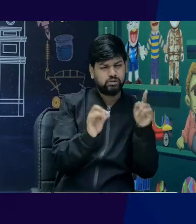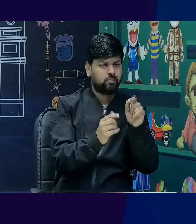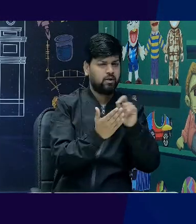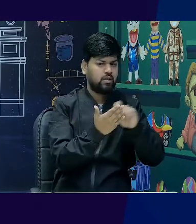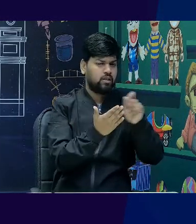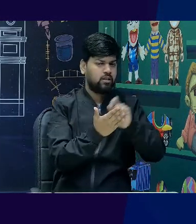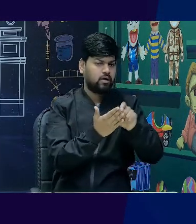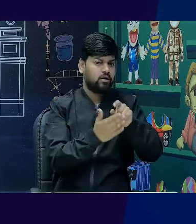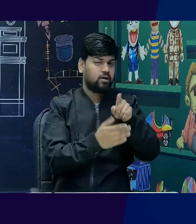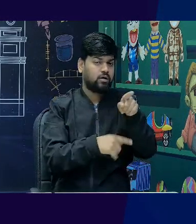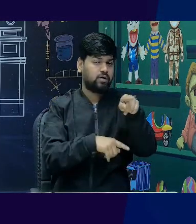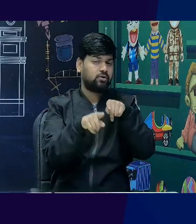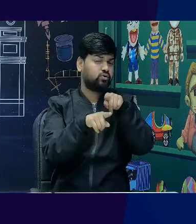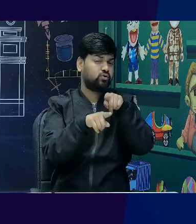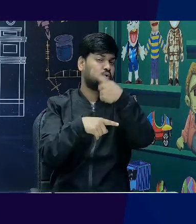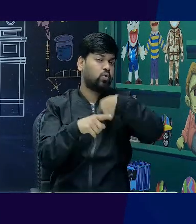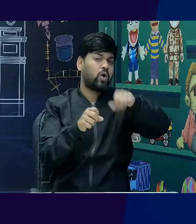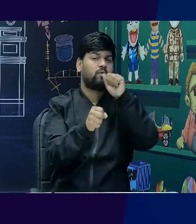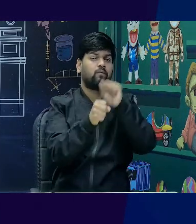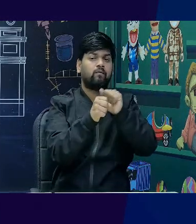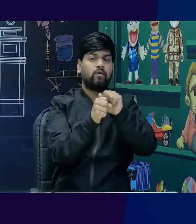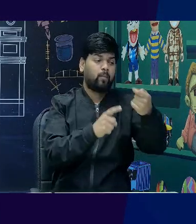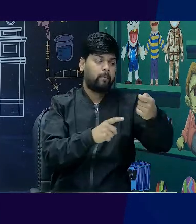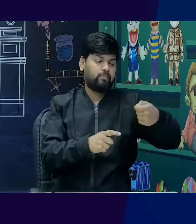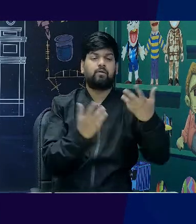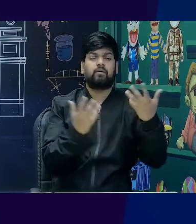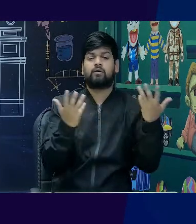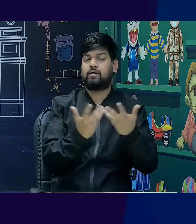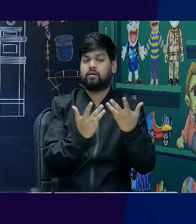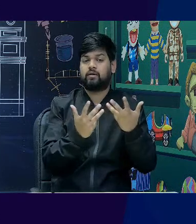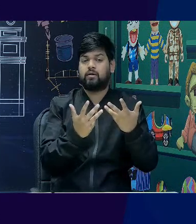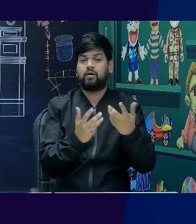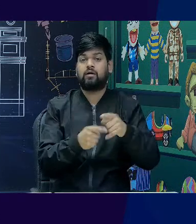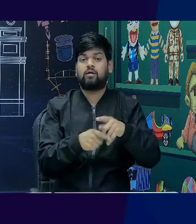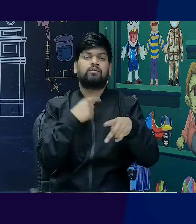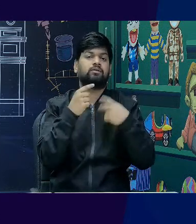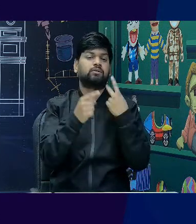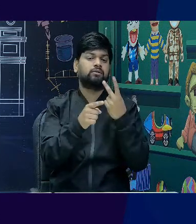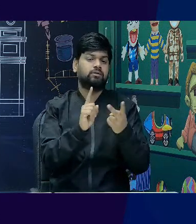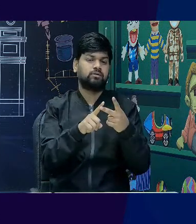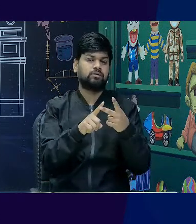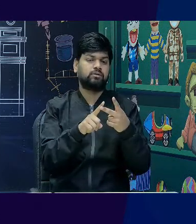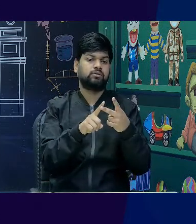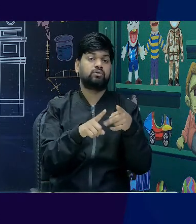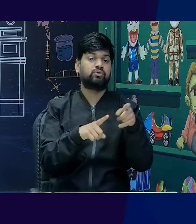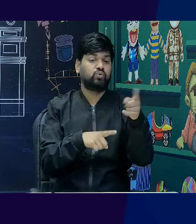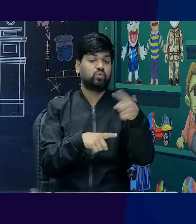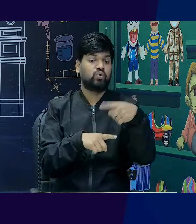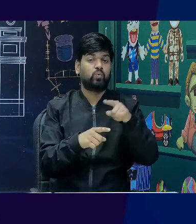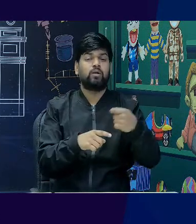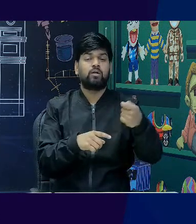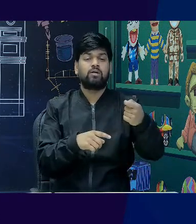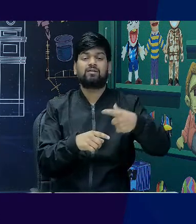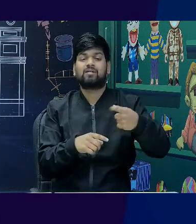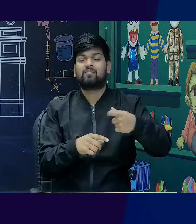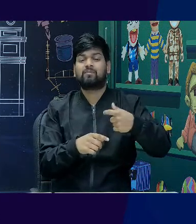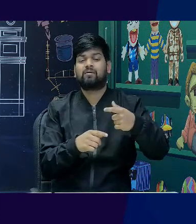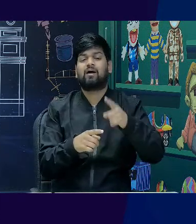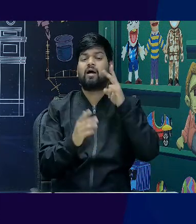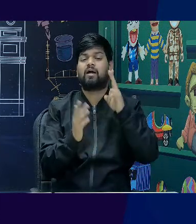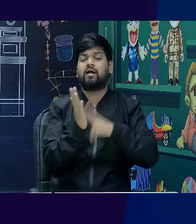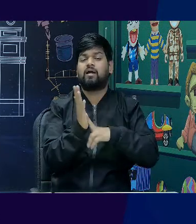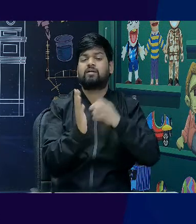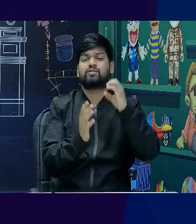earn minus what you spend. To determine your income, include items such as wages earned at work, allowances from